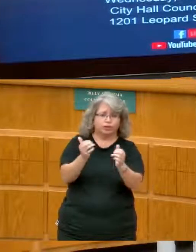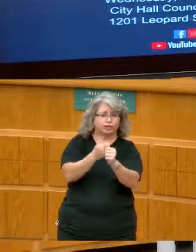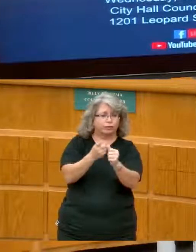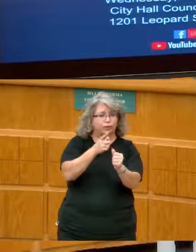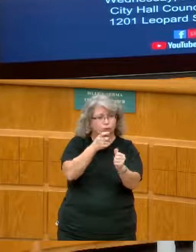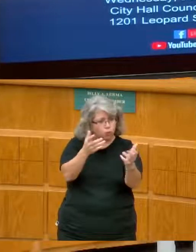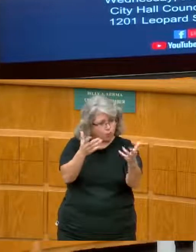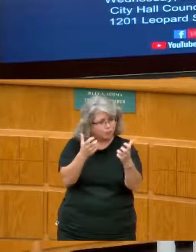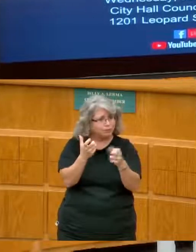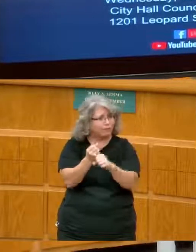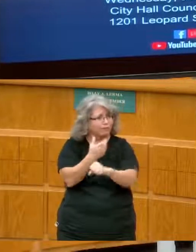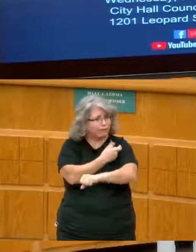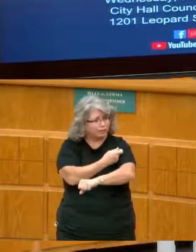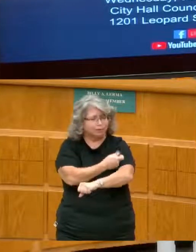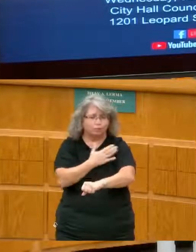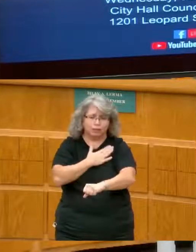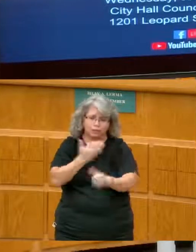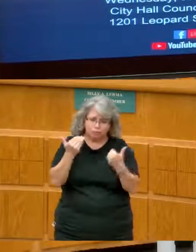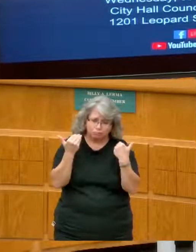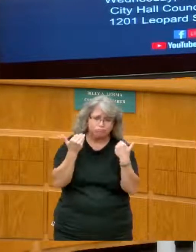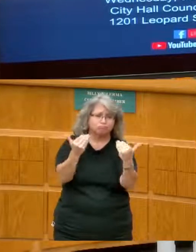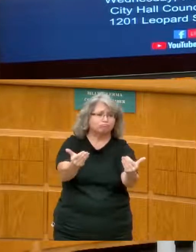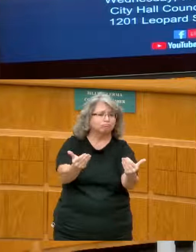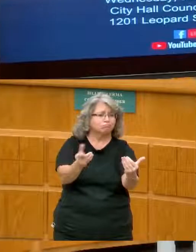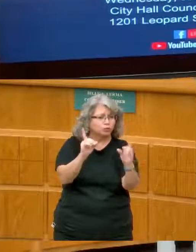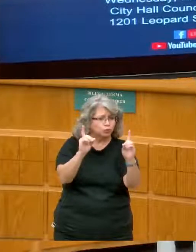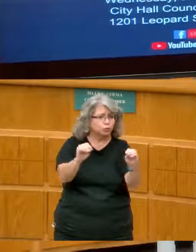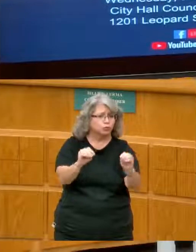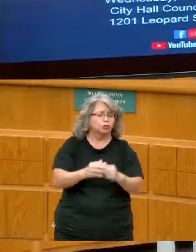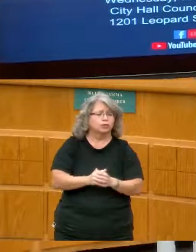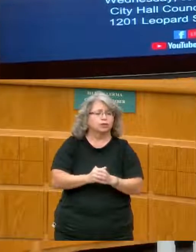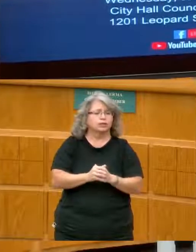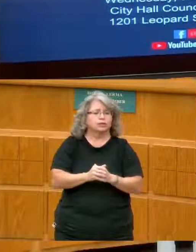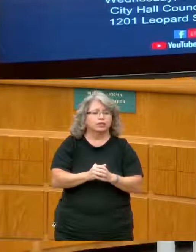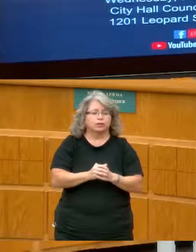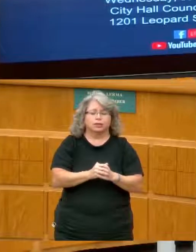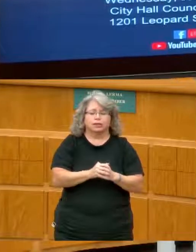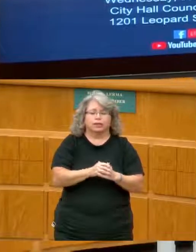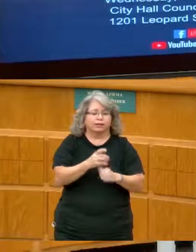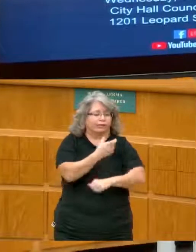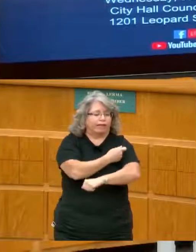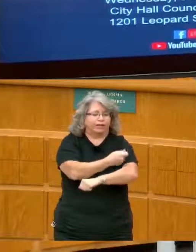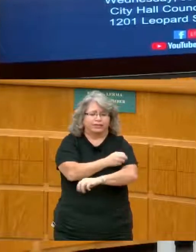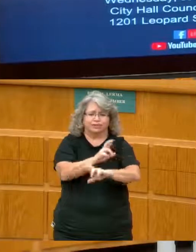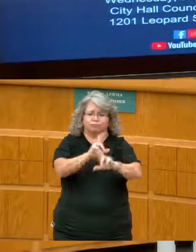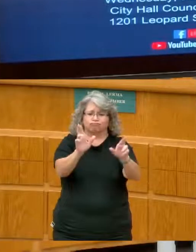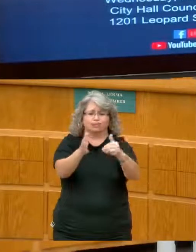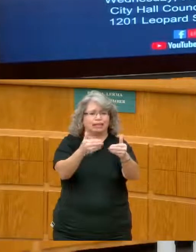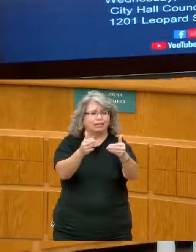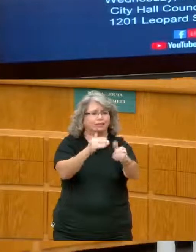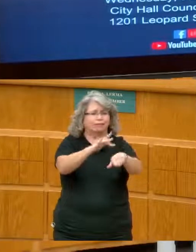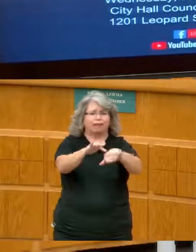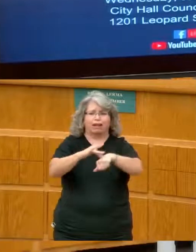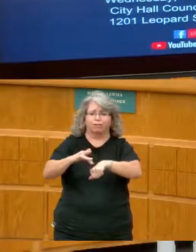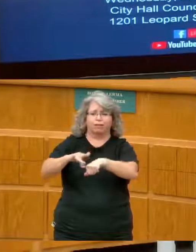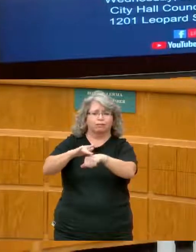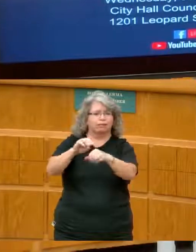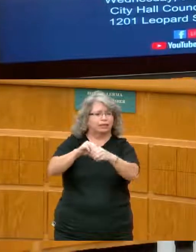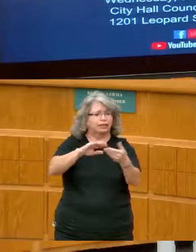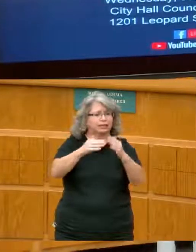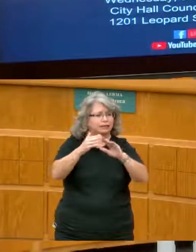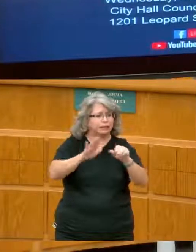I'd like to remind the community that COVID-19 vaccines are readily available throughout the city, as they have been. And of course,